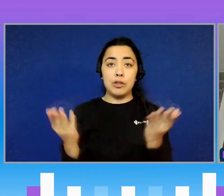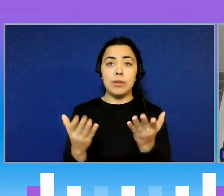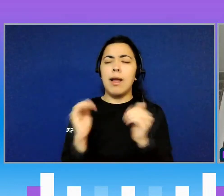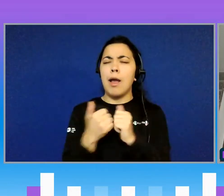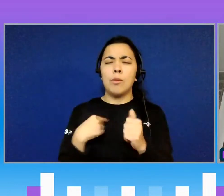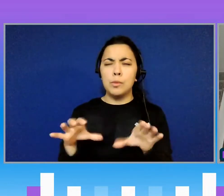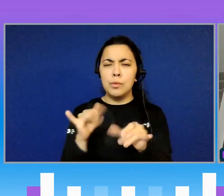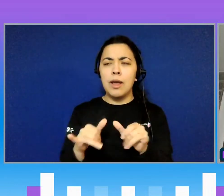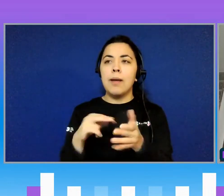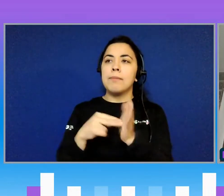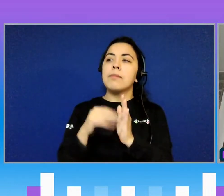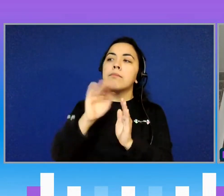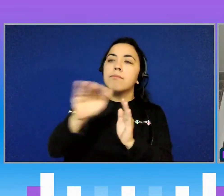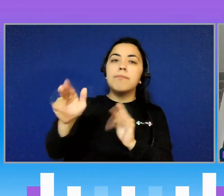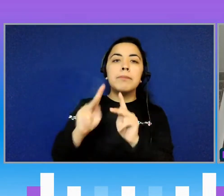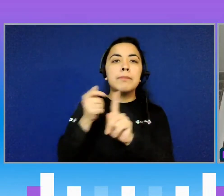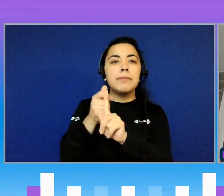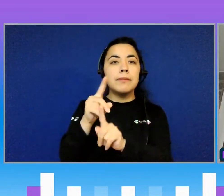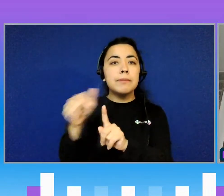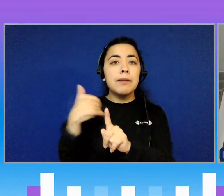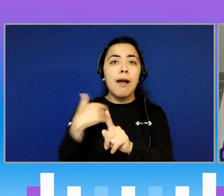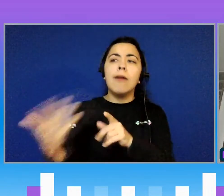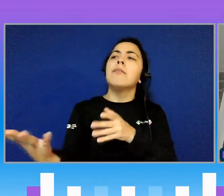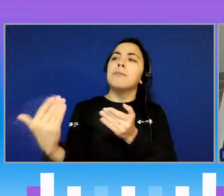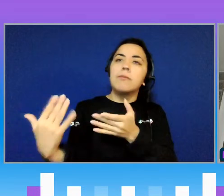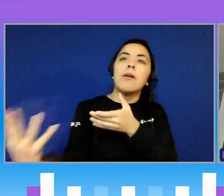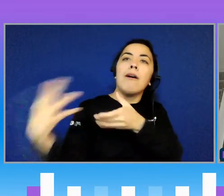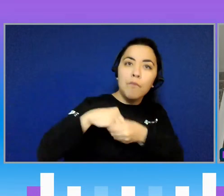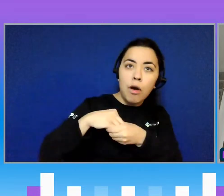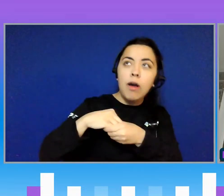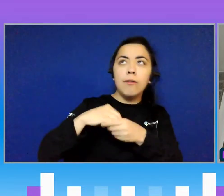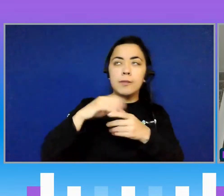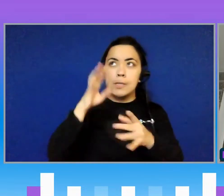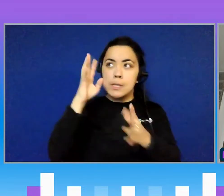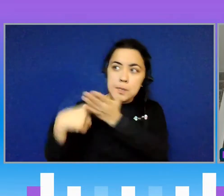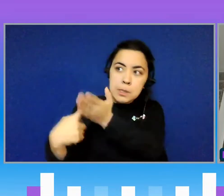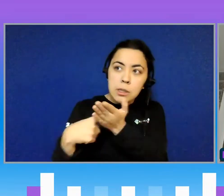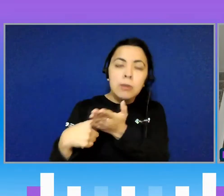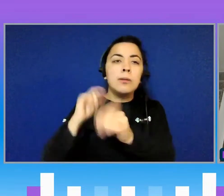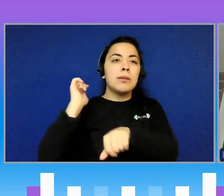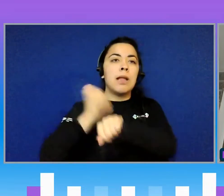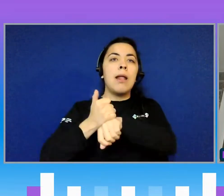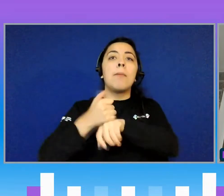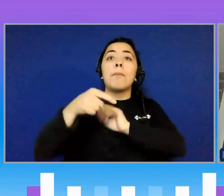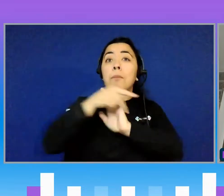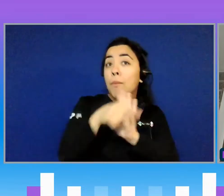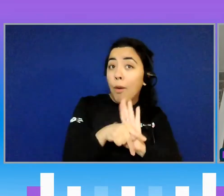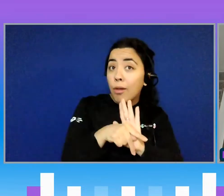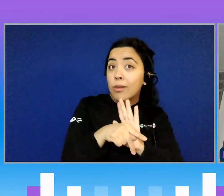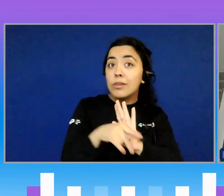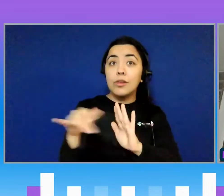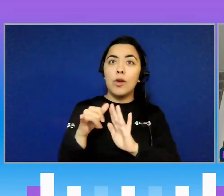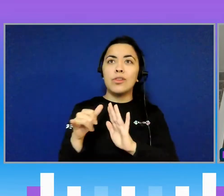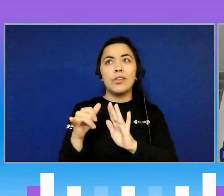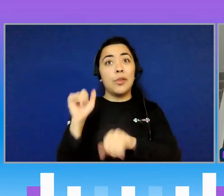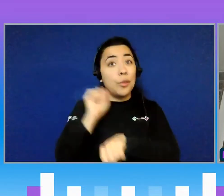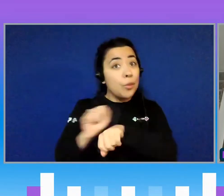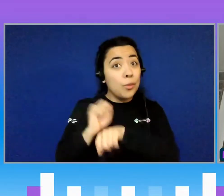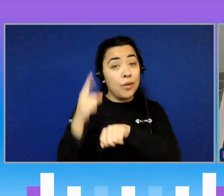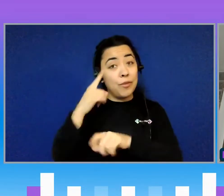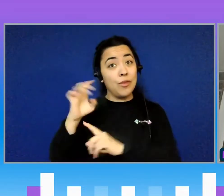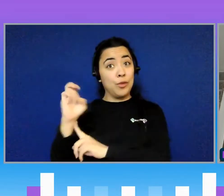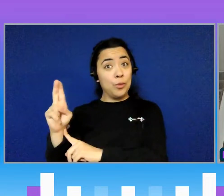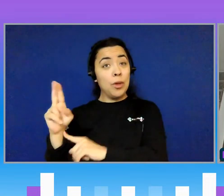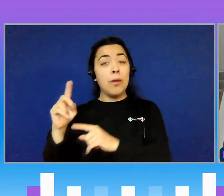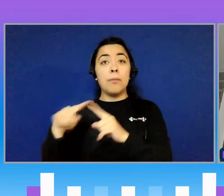with disabilities in the policy making, particularly in the policy work of the European Union. Not only that,